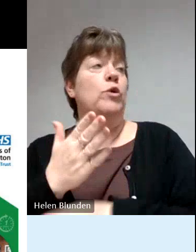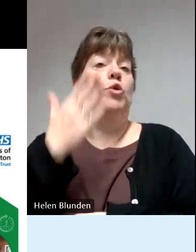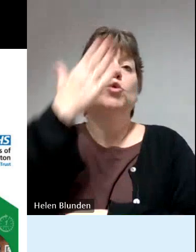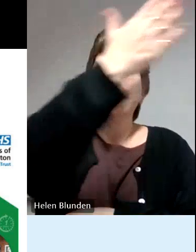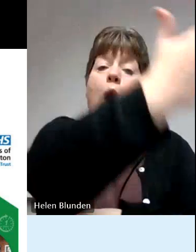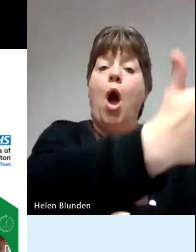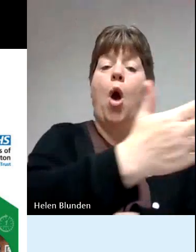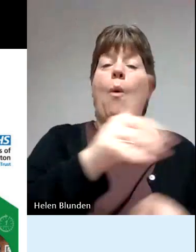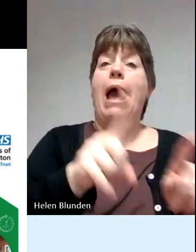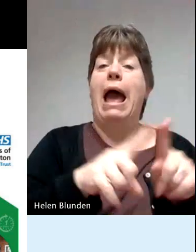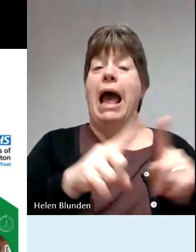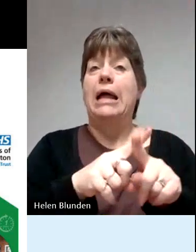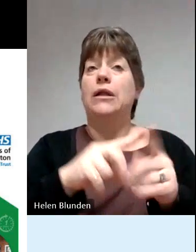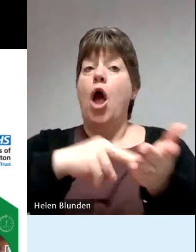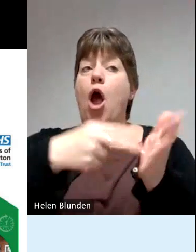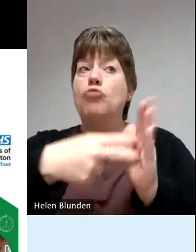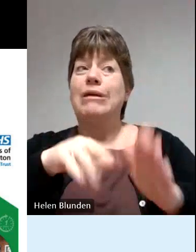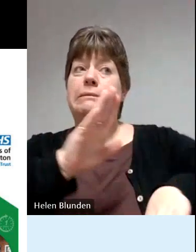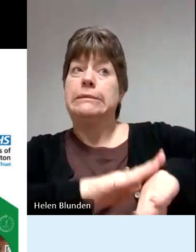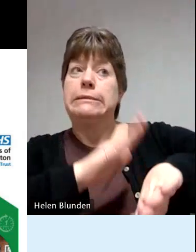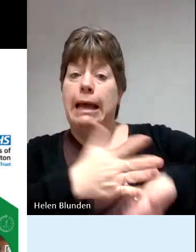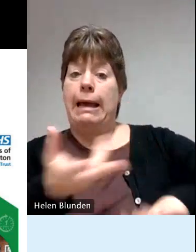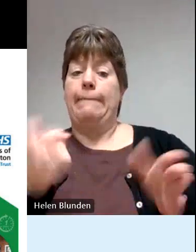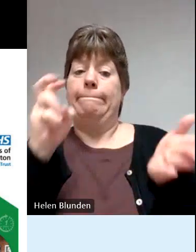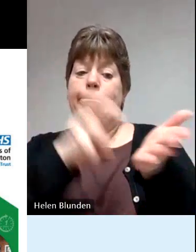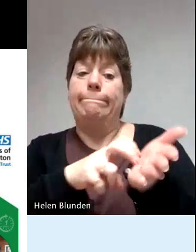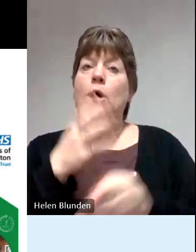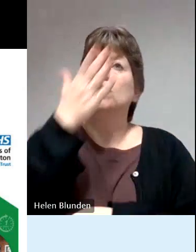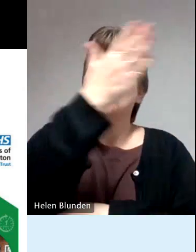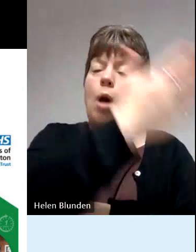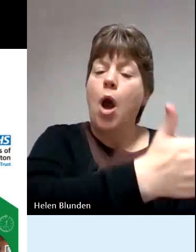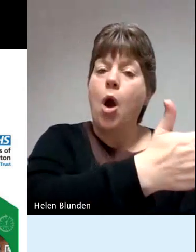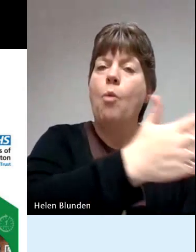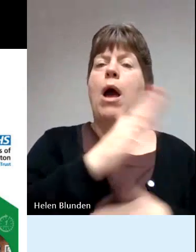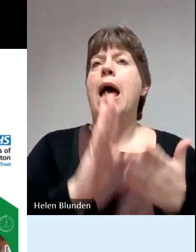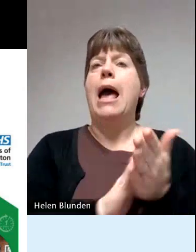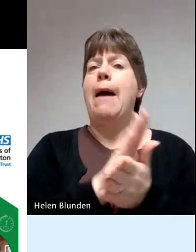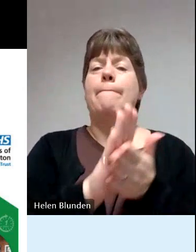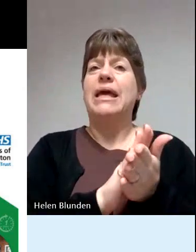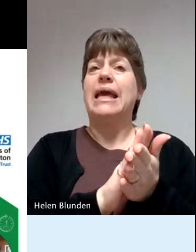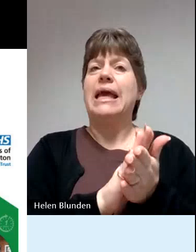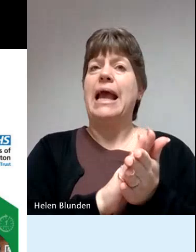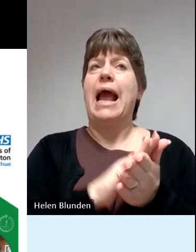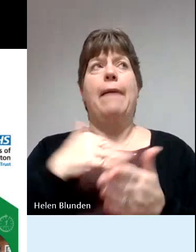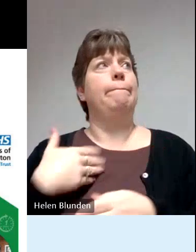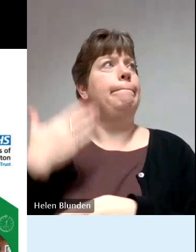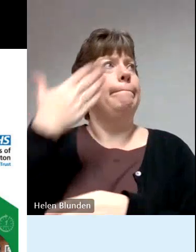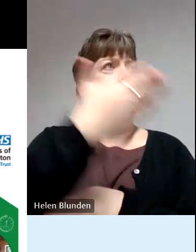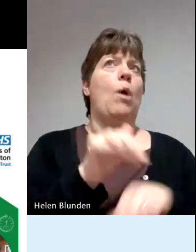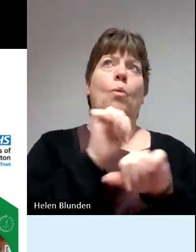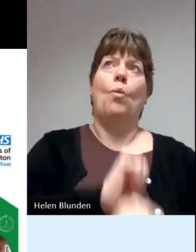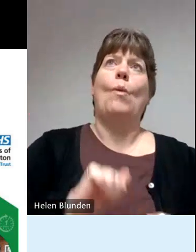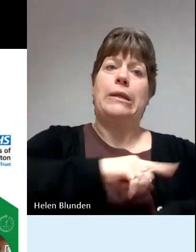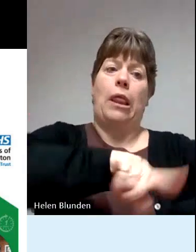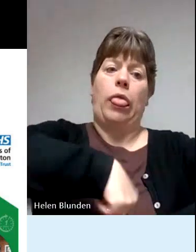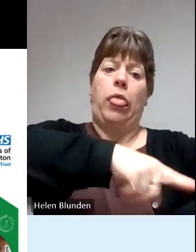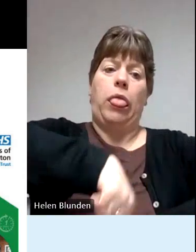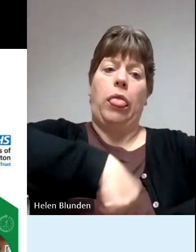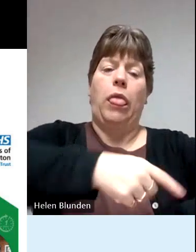and arrange a specific time for you, so that your delays, and it helps patients and their relatives